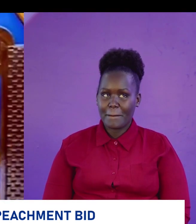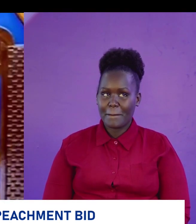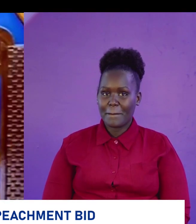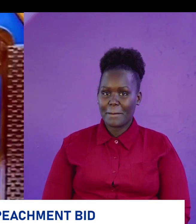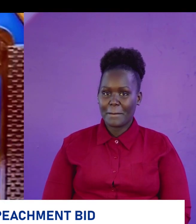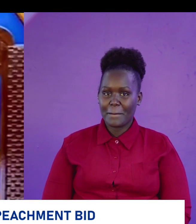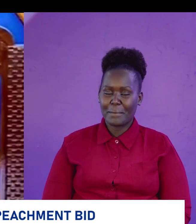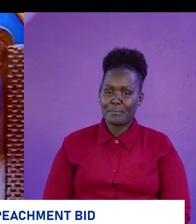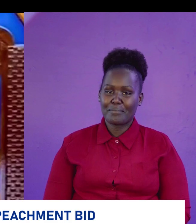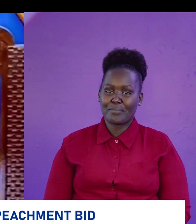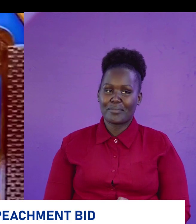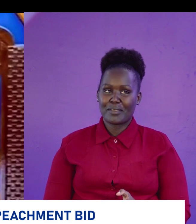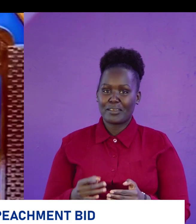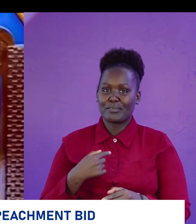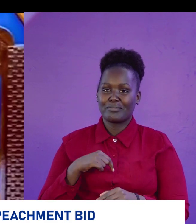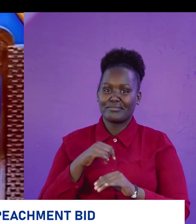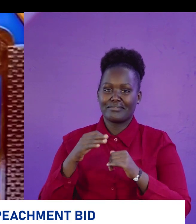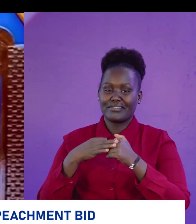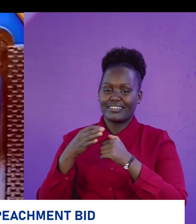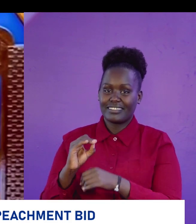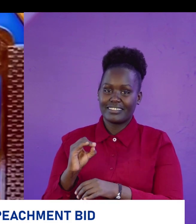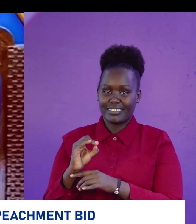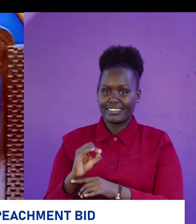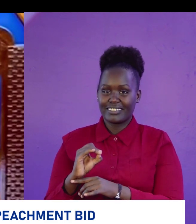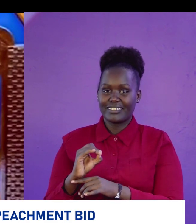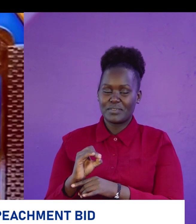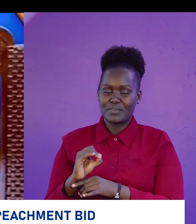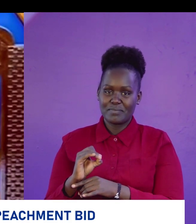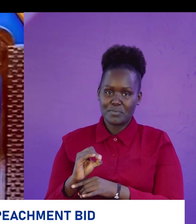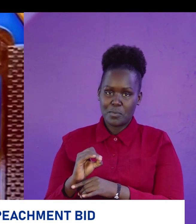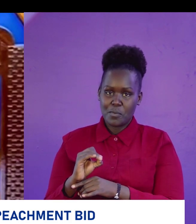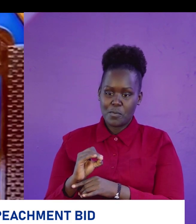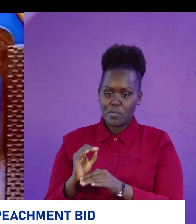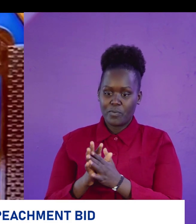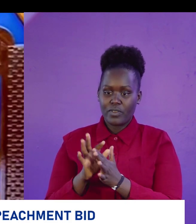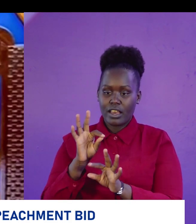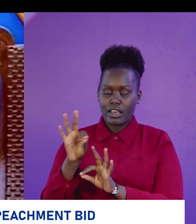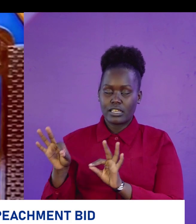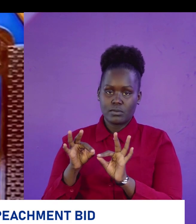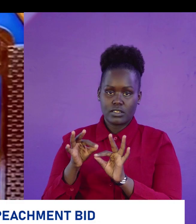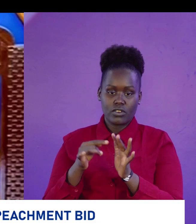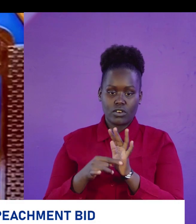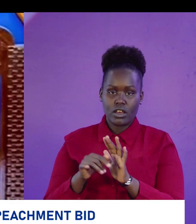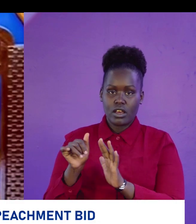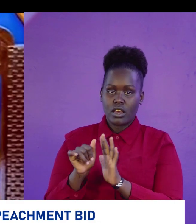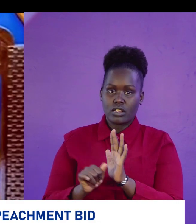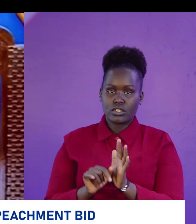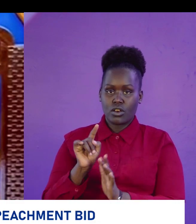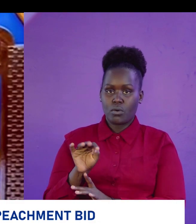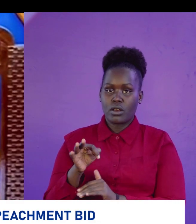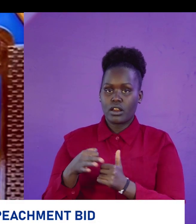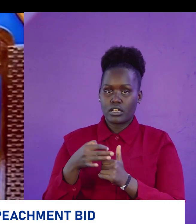2012, and standing Order 80 of the Senate Standing Orders. In particular, Article 181,